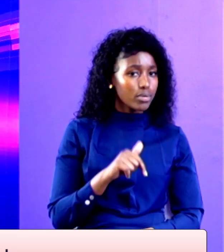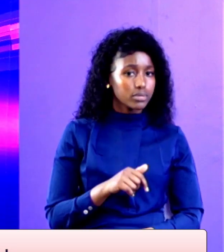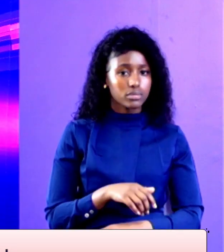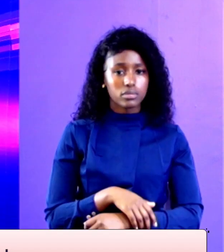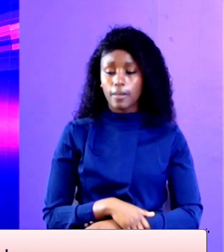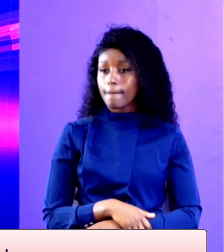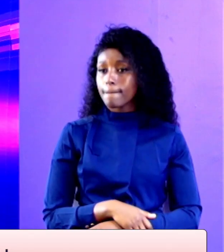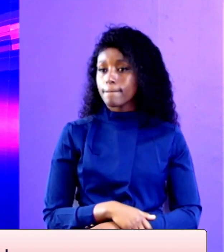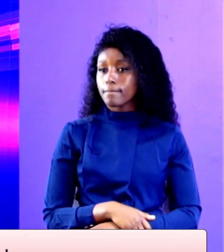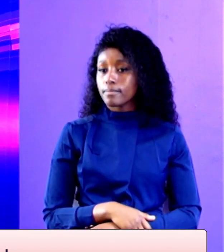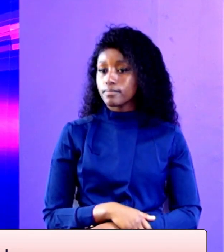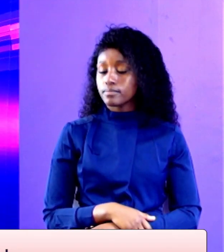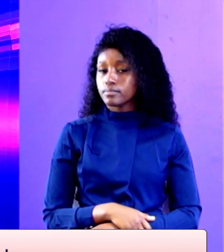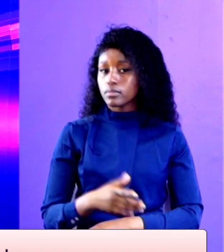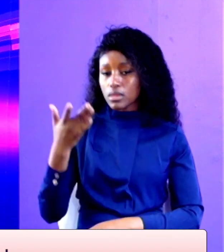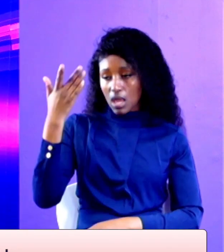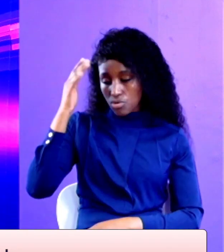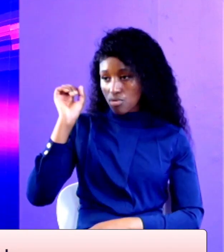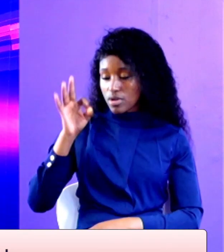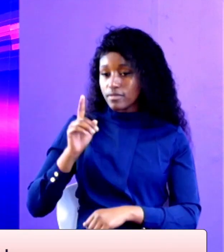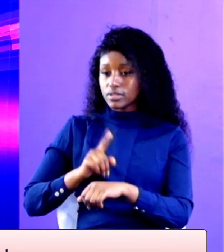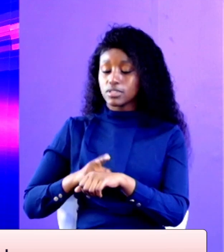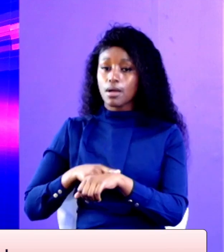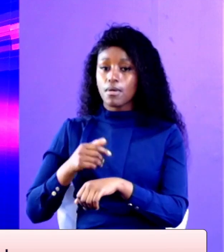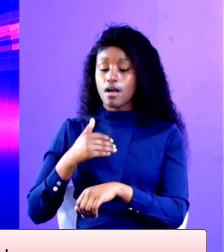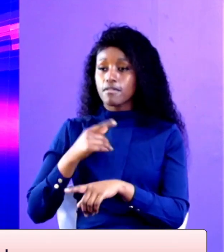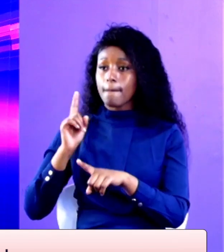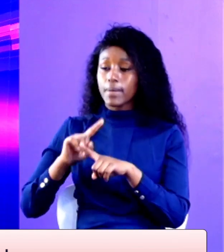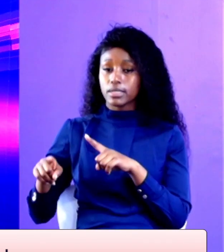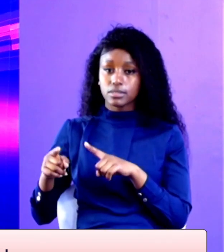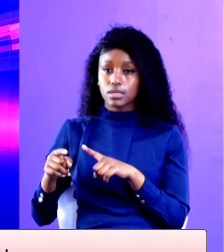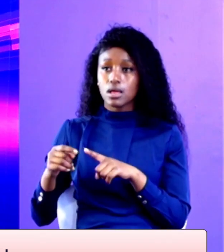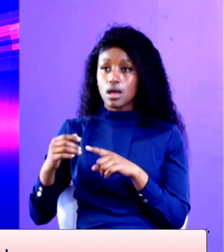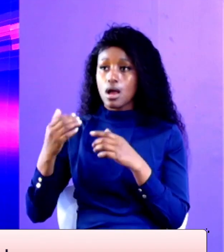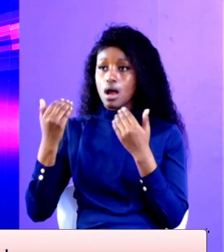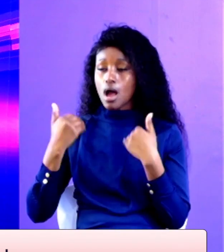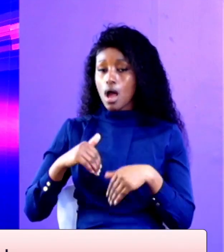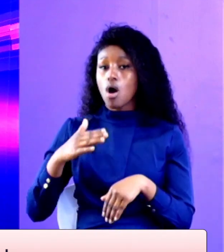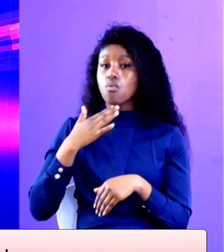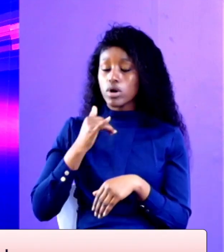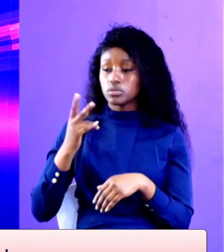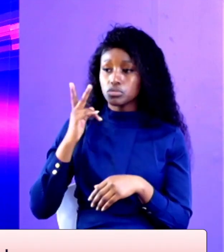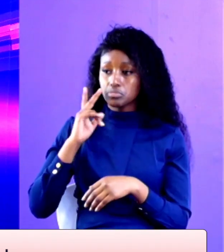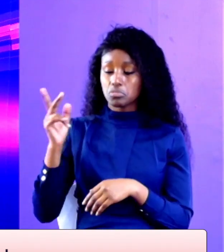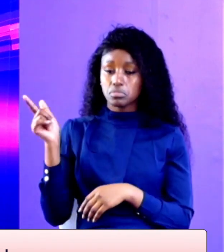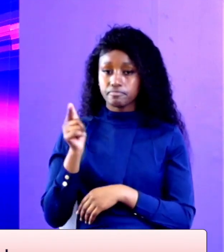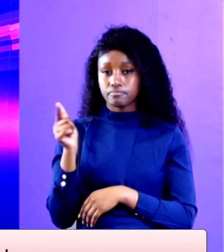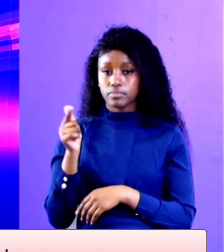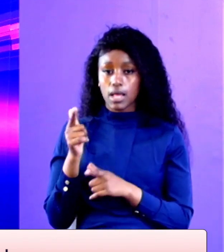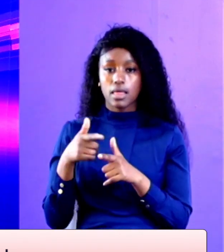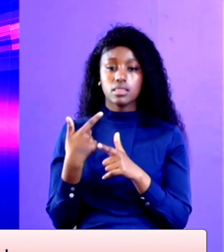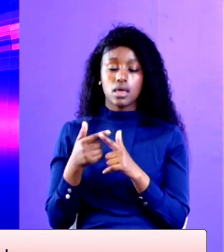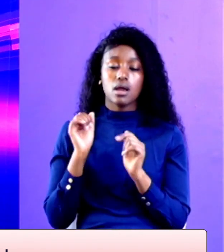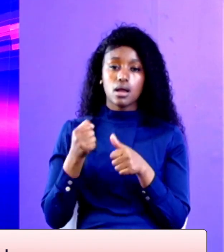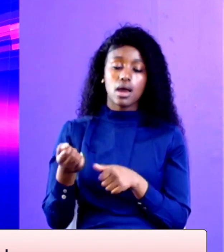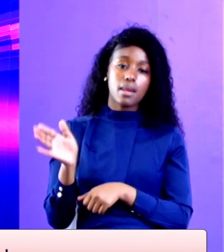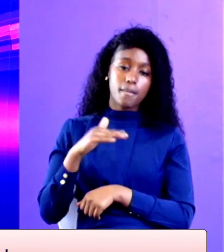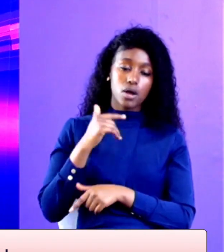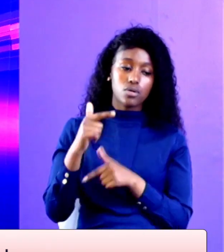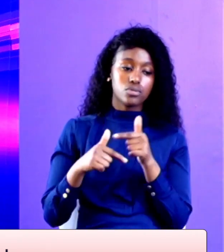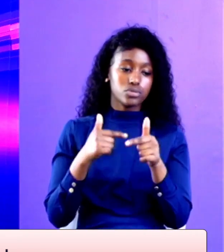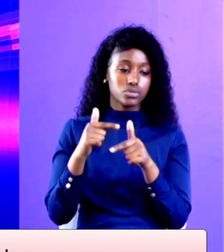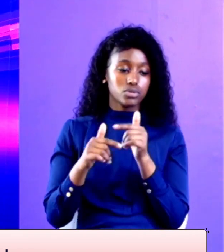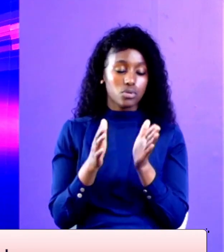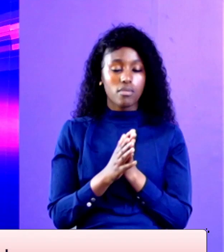I don't know if we have time, but okay, we can just watch, and then we